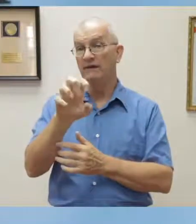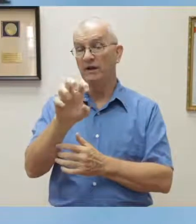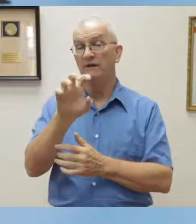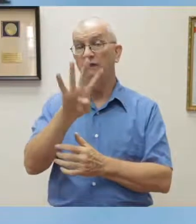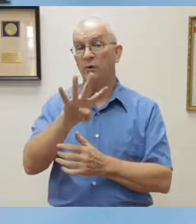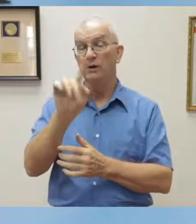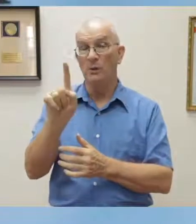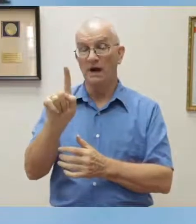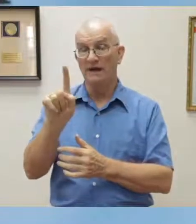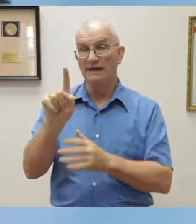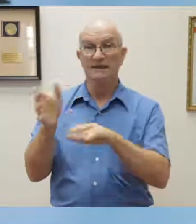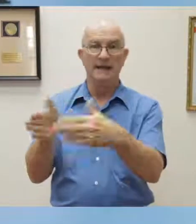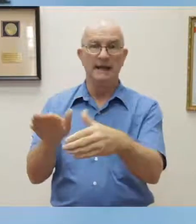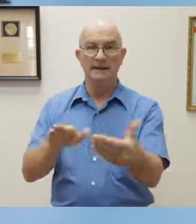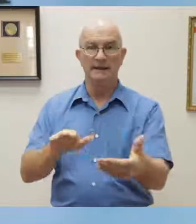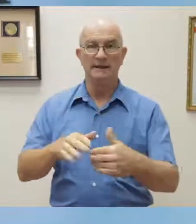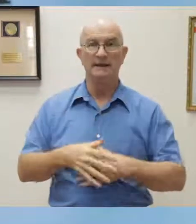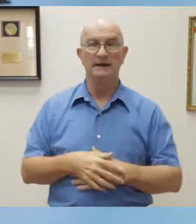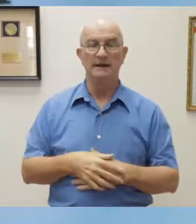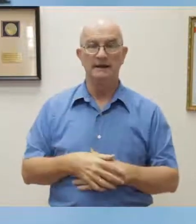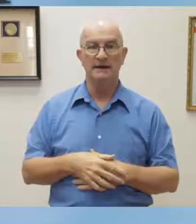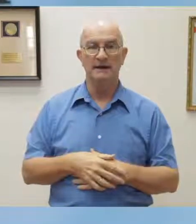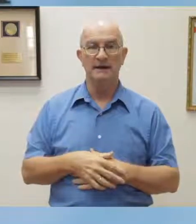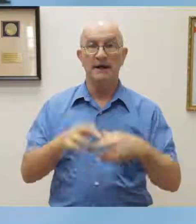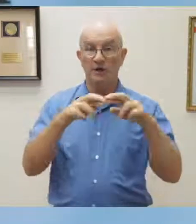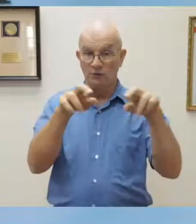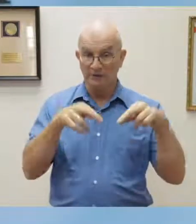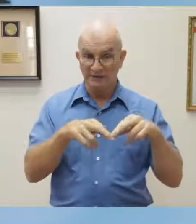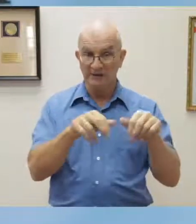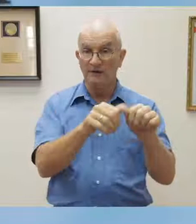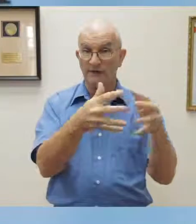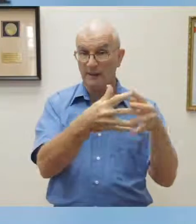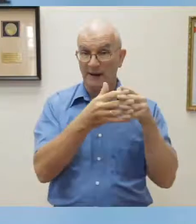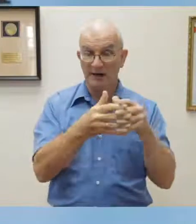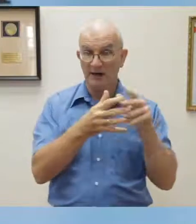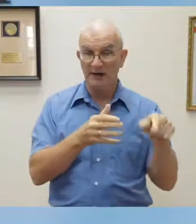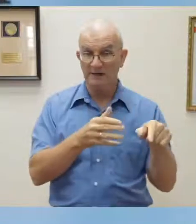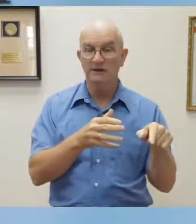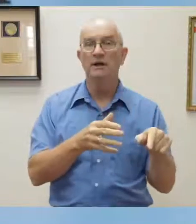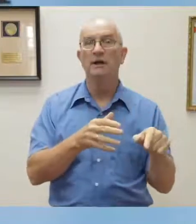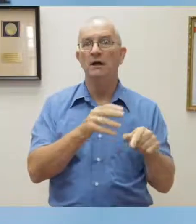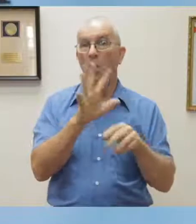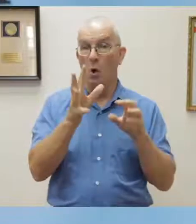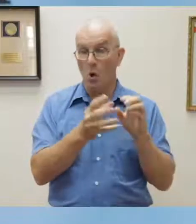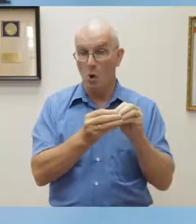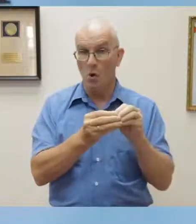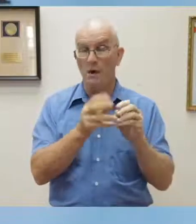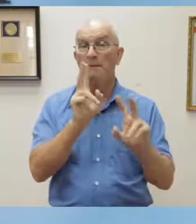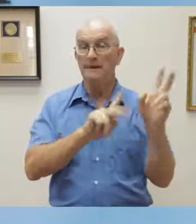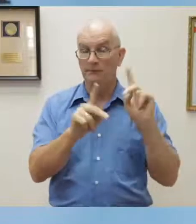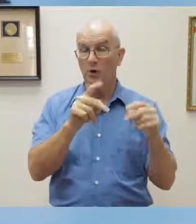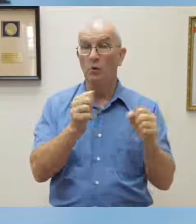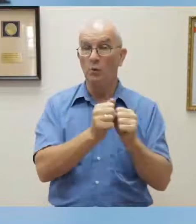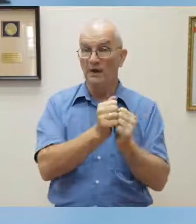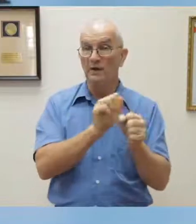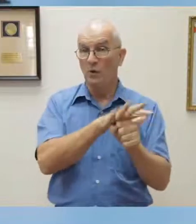431,541 deaths. In the region of the Americas, the total number of positive cases